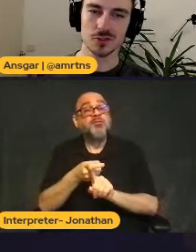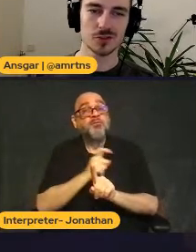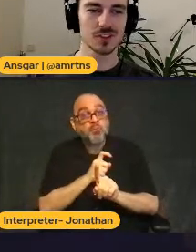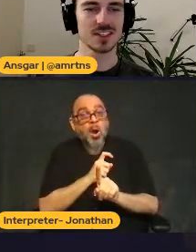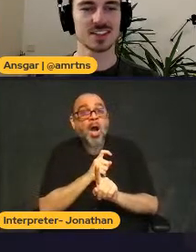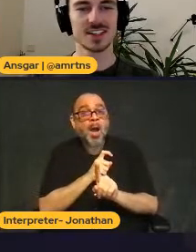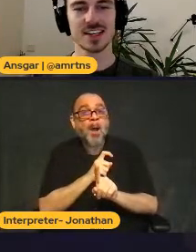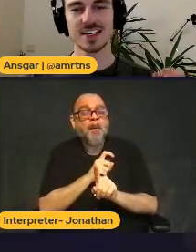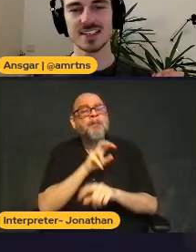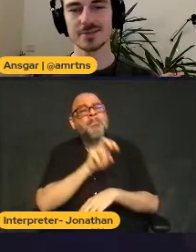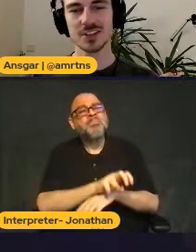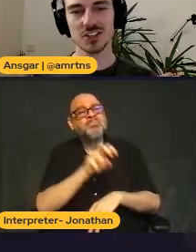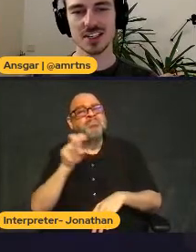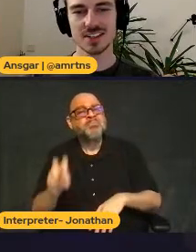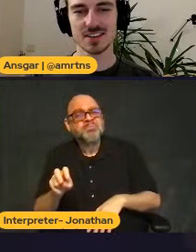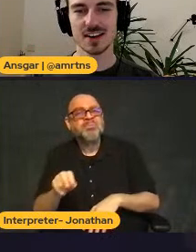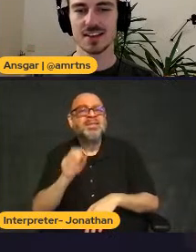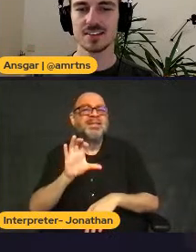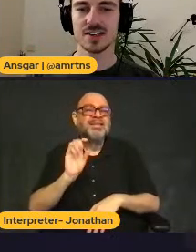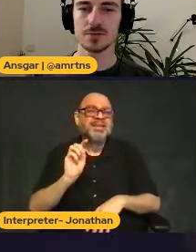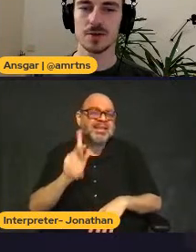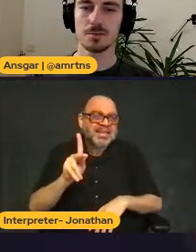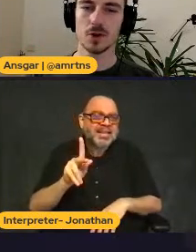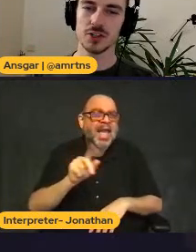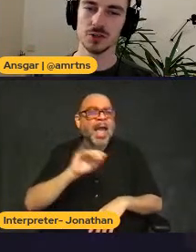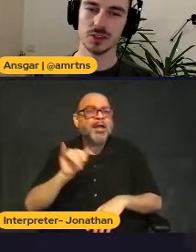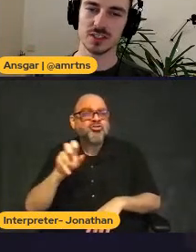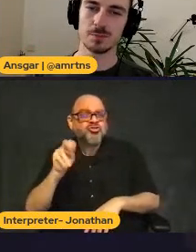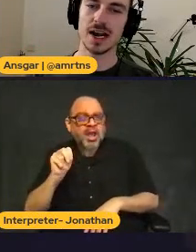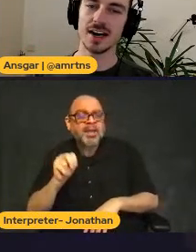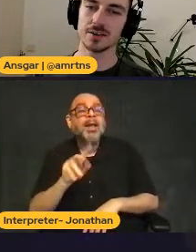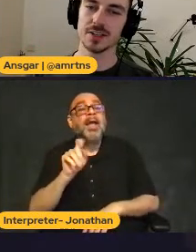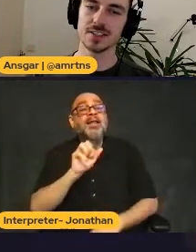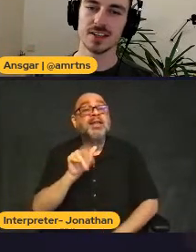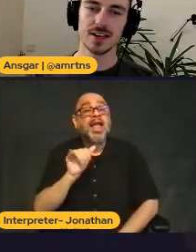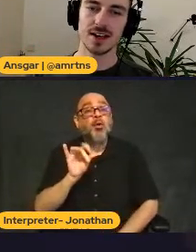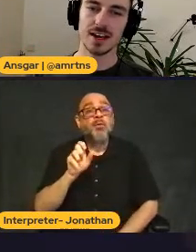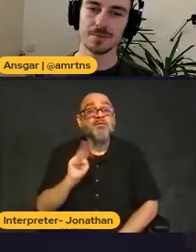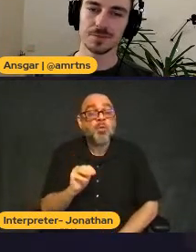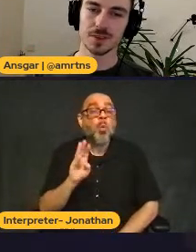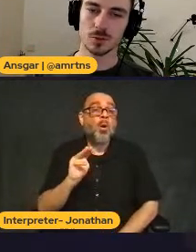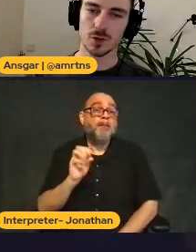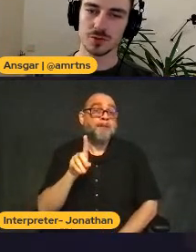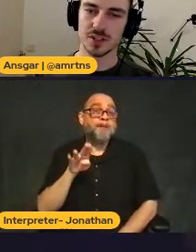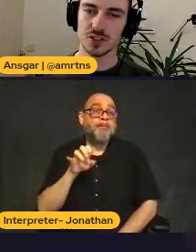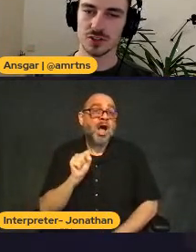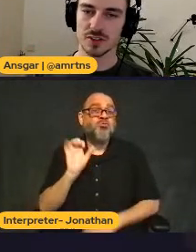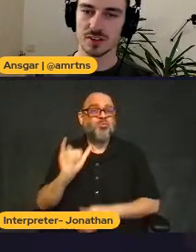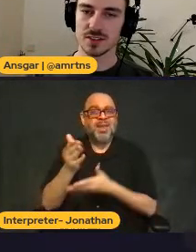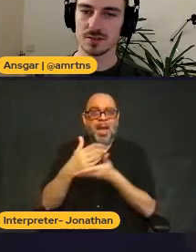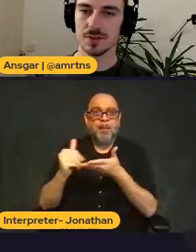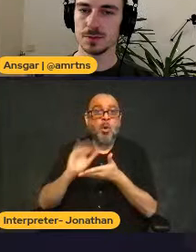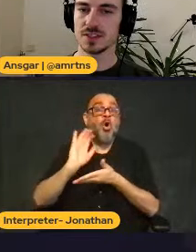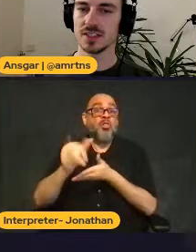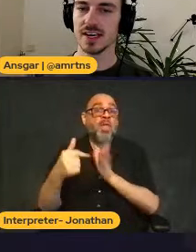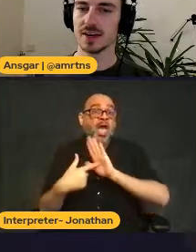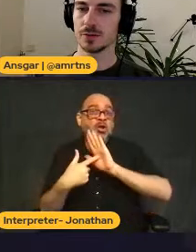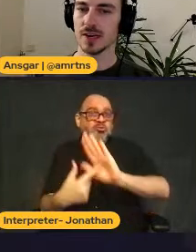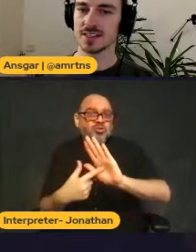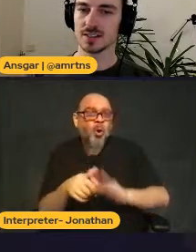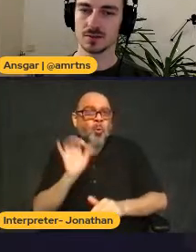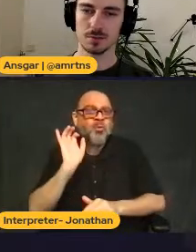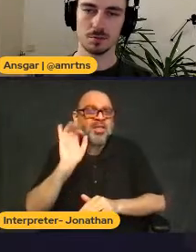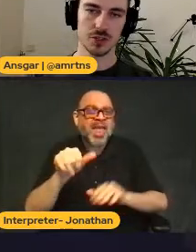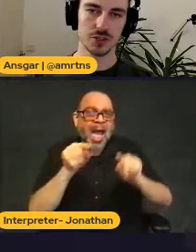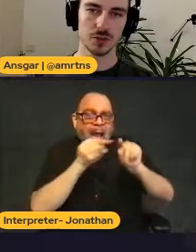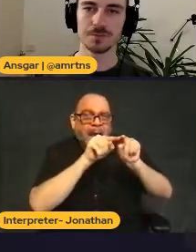over to the CDK-Dia.json, the Terraform modules part of it, which features this VPC